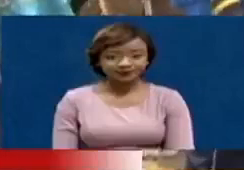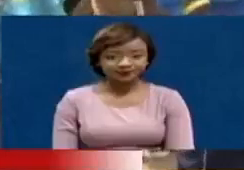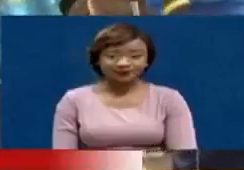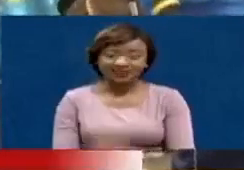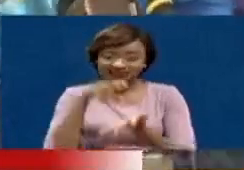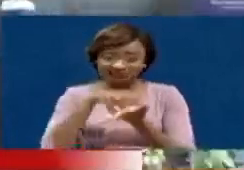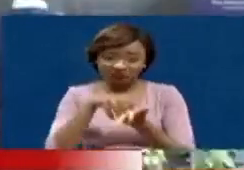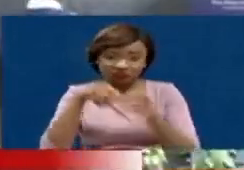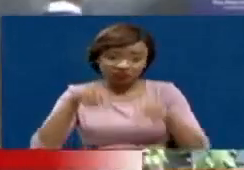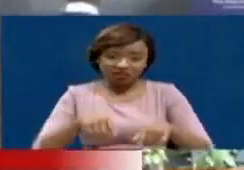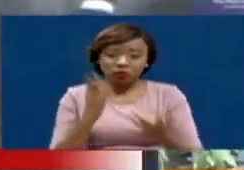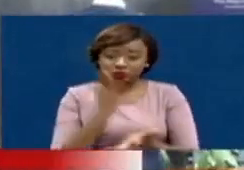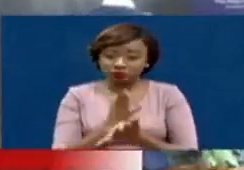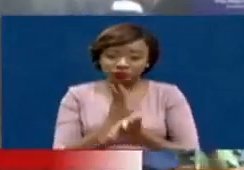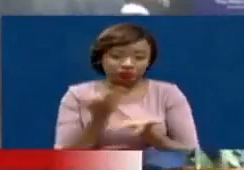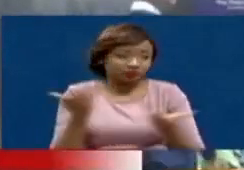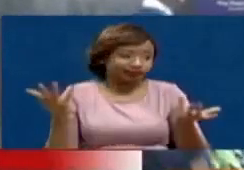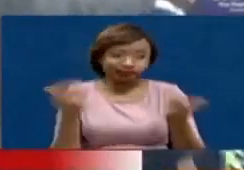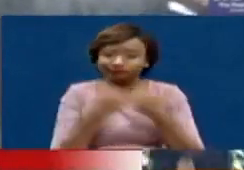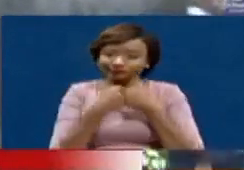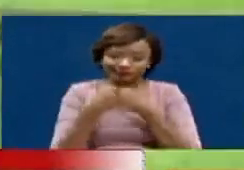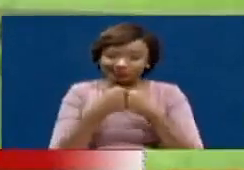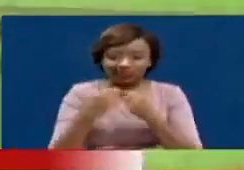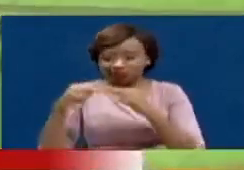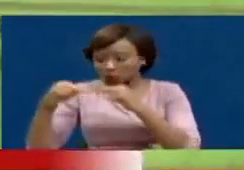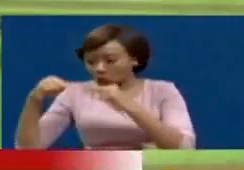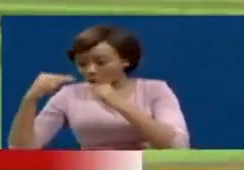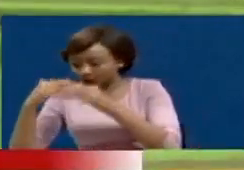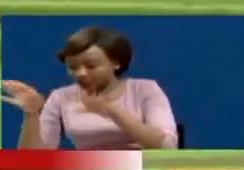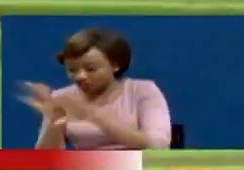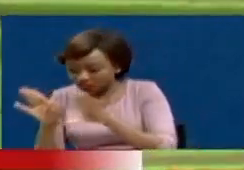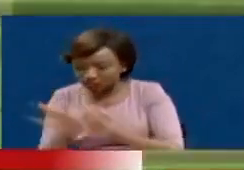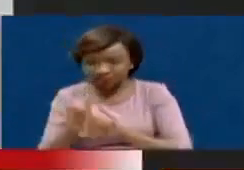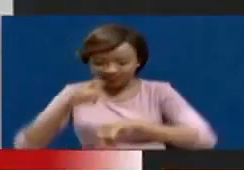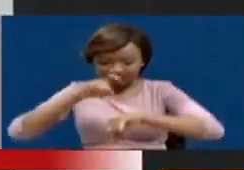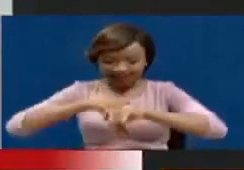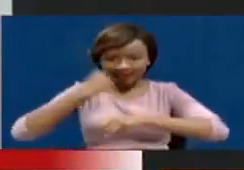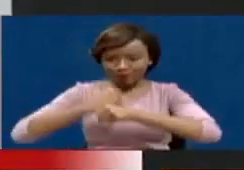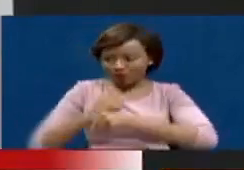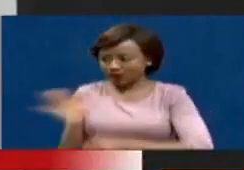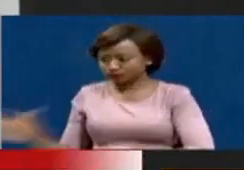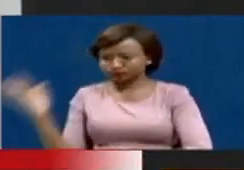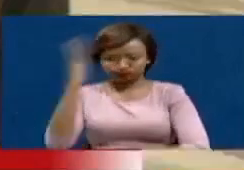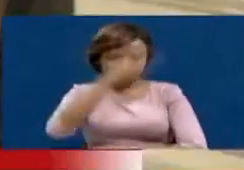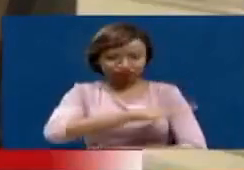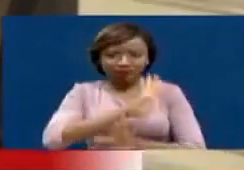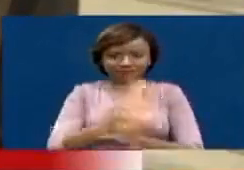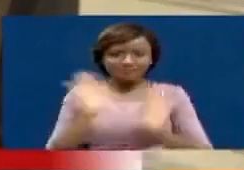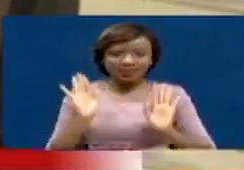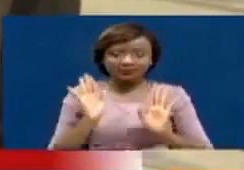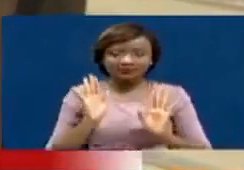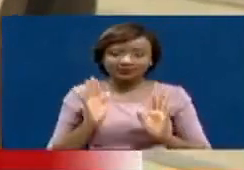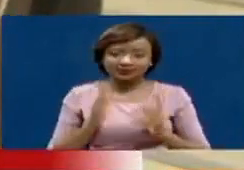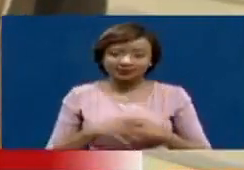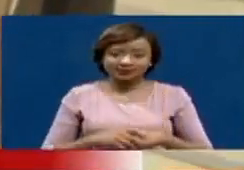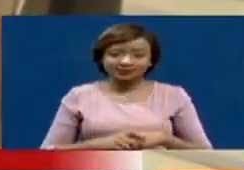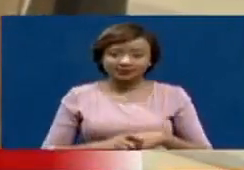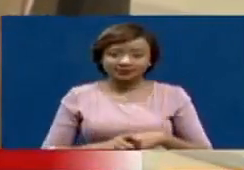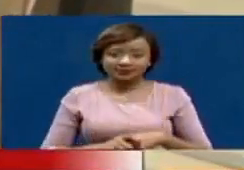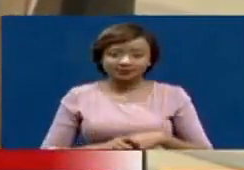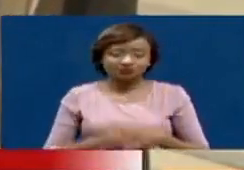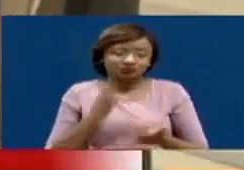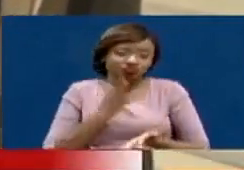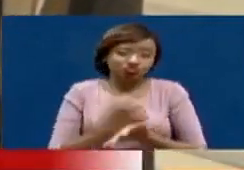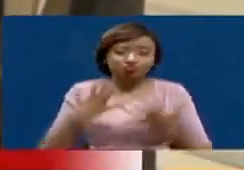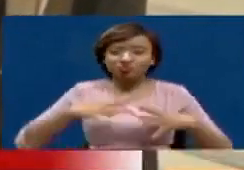The situation now compounded by the closure of many hotels and limited working hours for the few in operation. Maybe to take advantage, hakuna